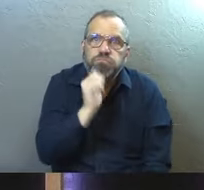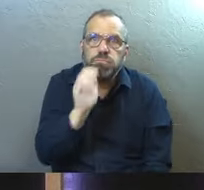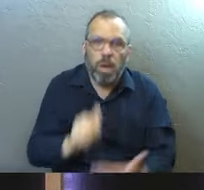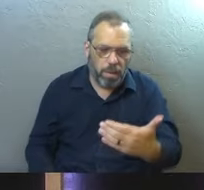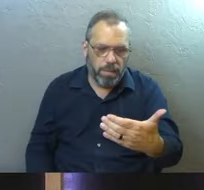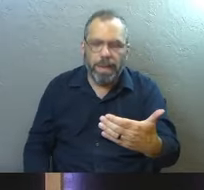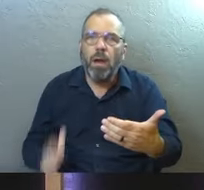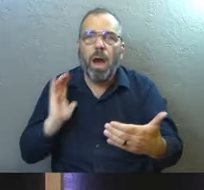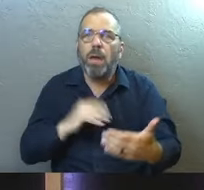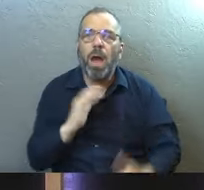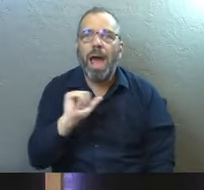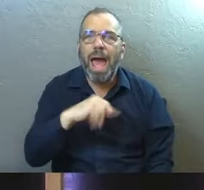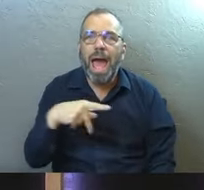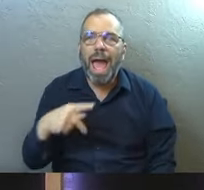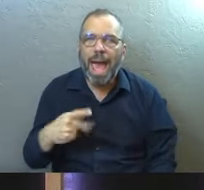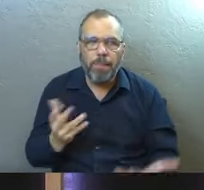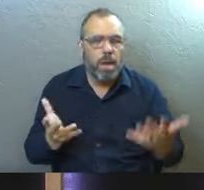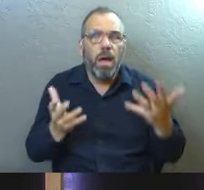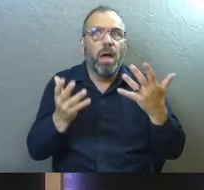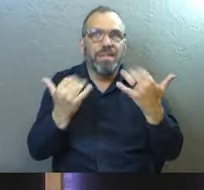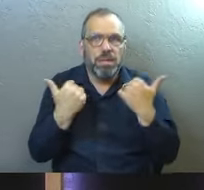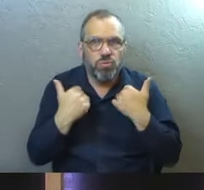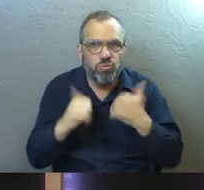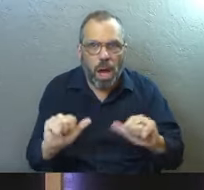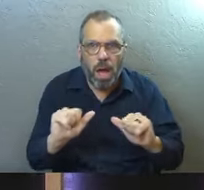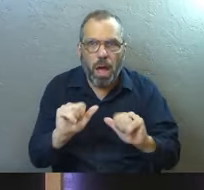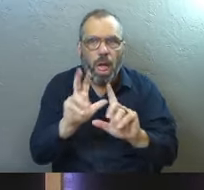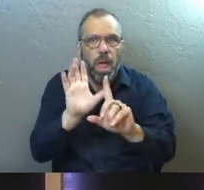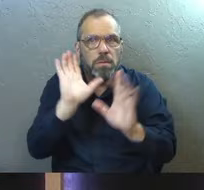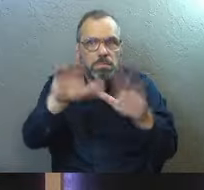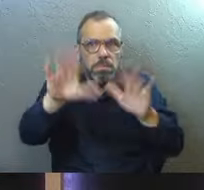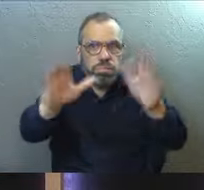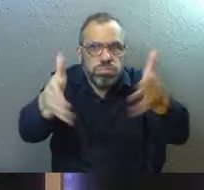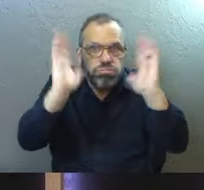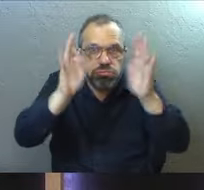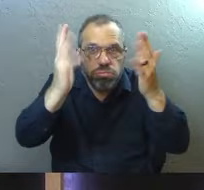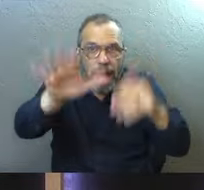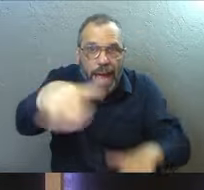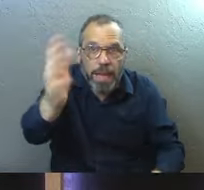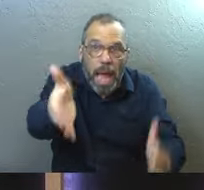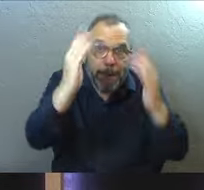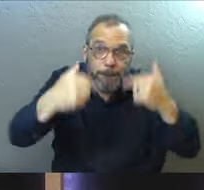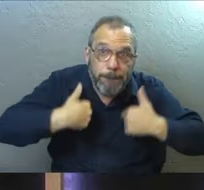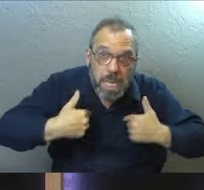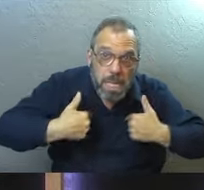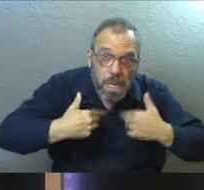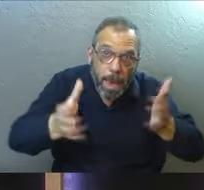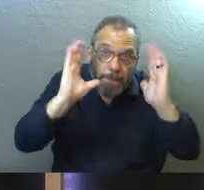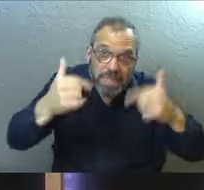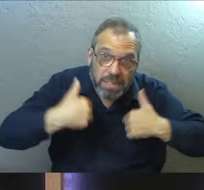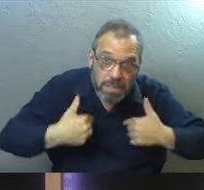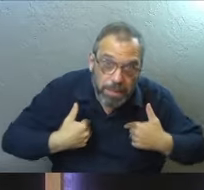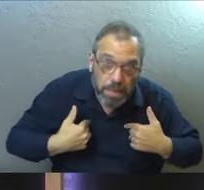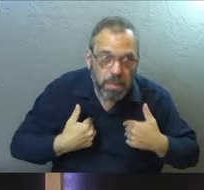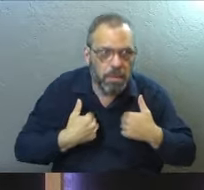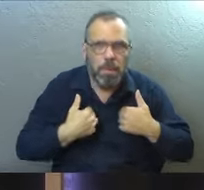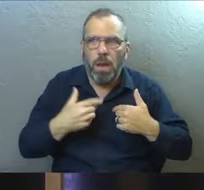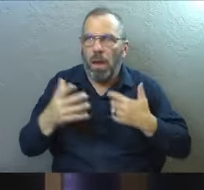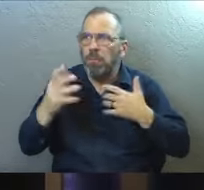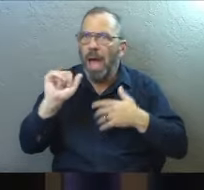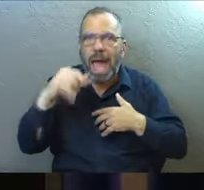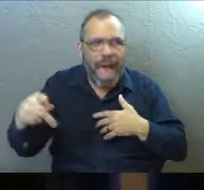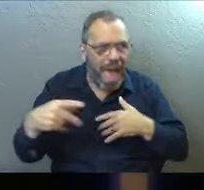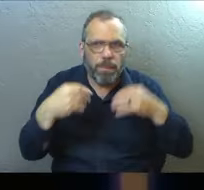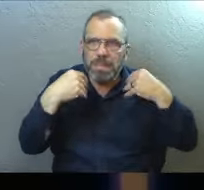our thing. And so they're trying to get our attention. They're trying to make us focus and have relationship with whatever it is they're trying to